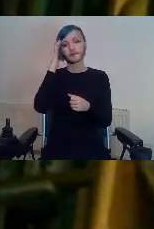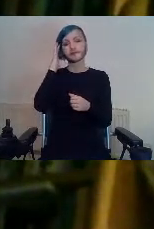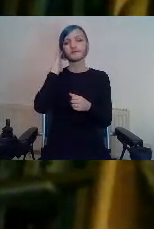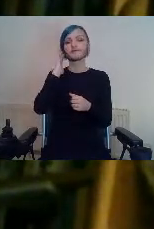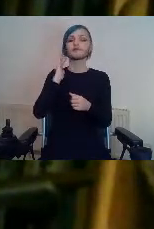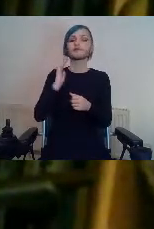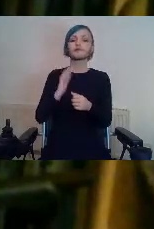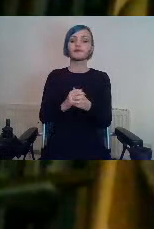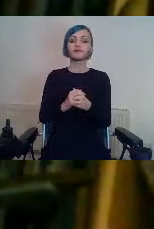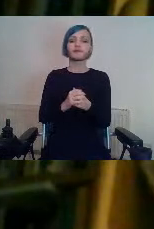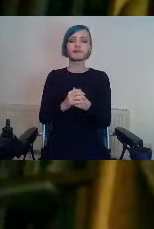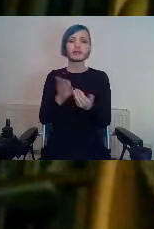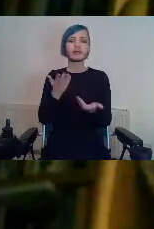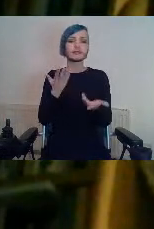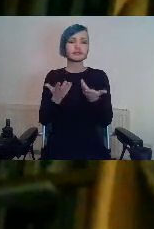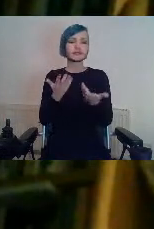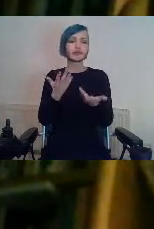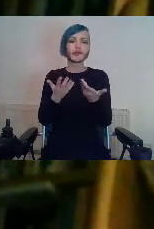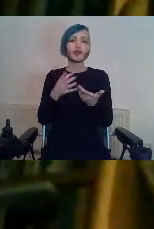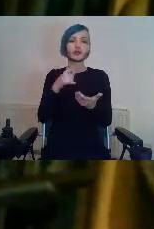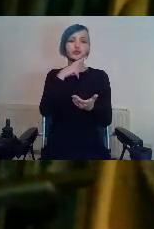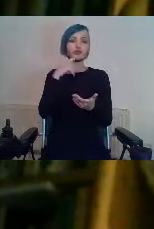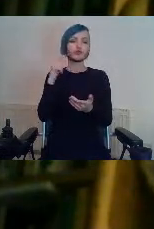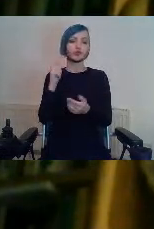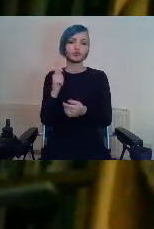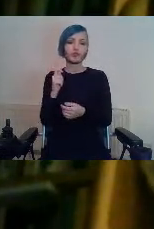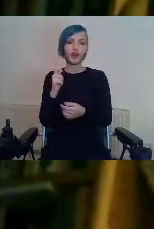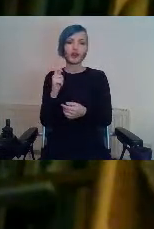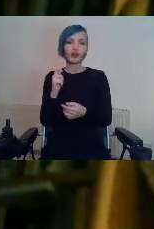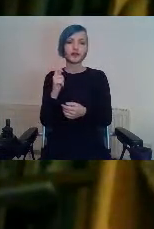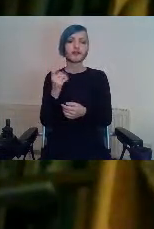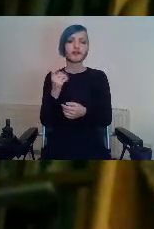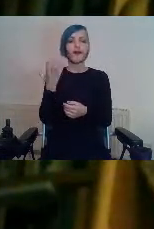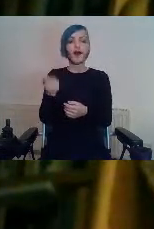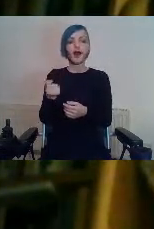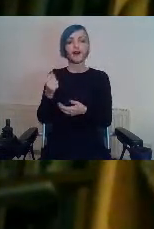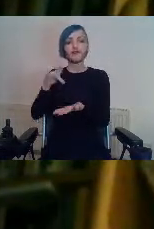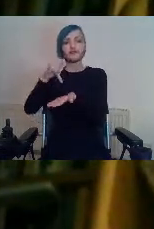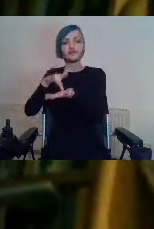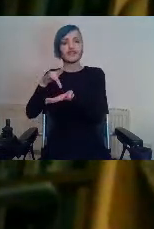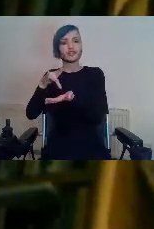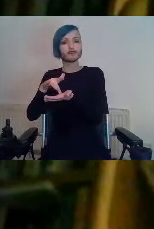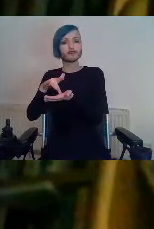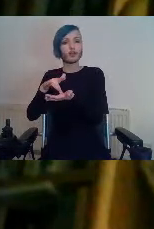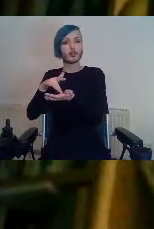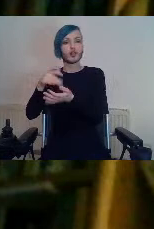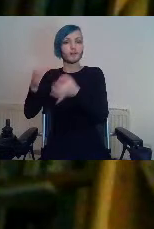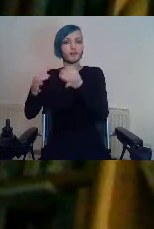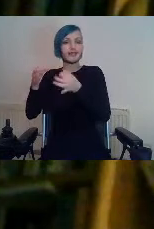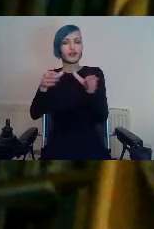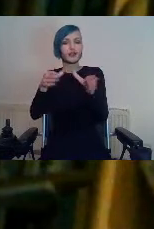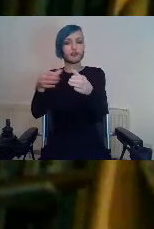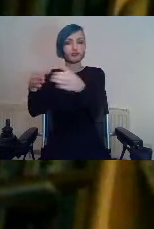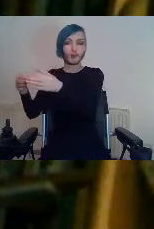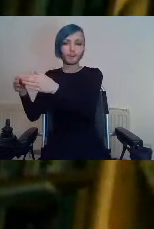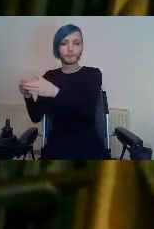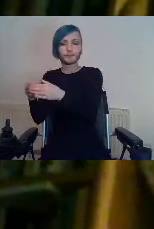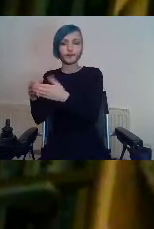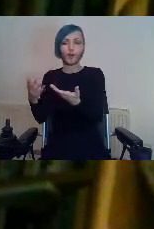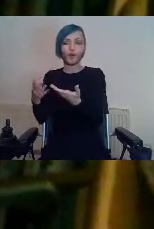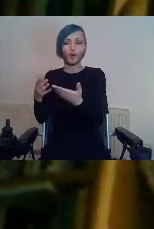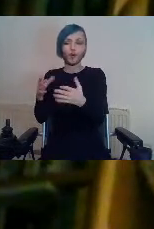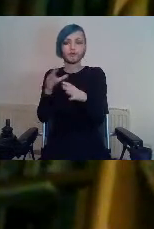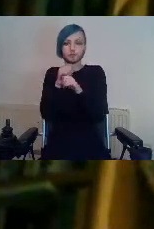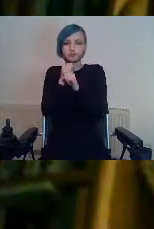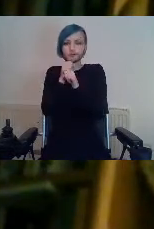as it is in Ukraine, we've got the central parties, which are quite neutral or rather reserved,